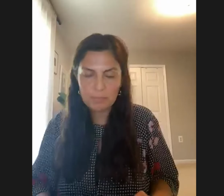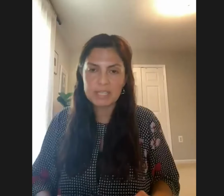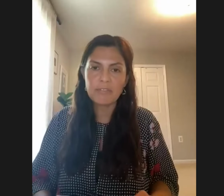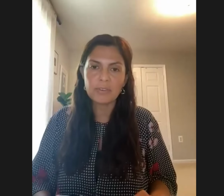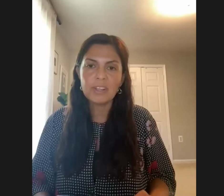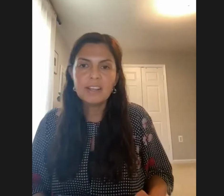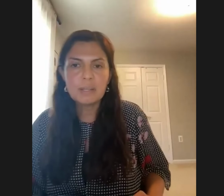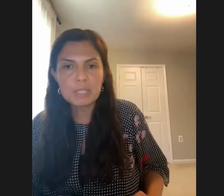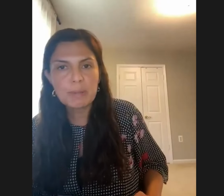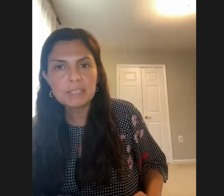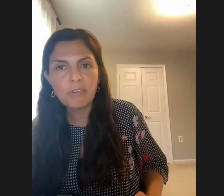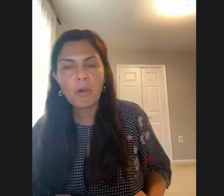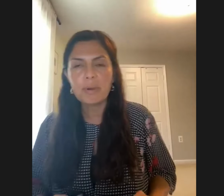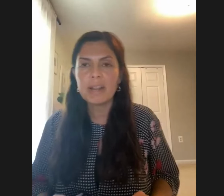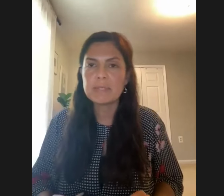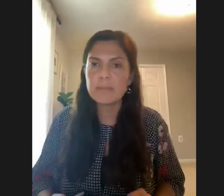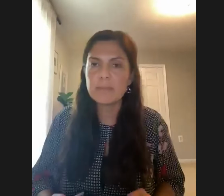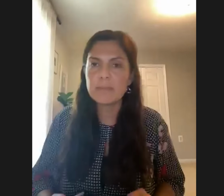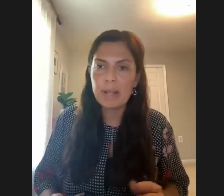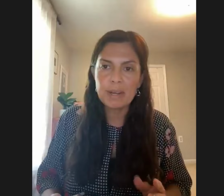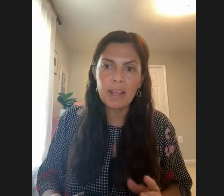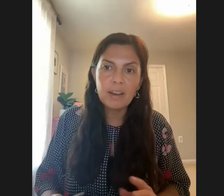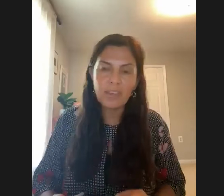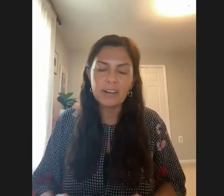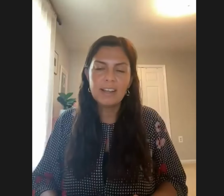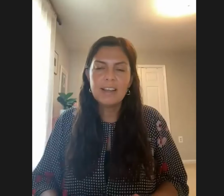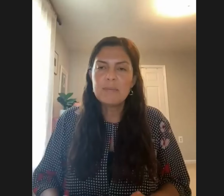challenges, especially from the perspective of comprehensive